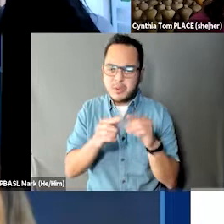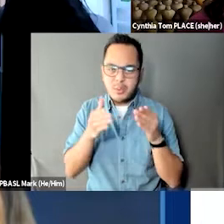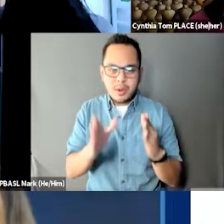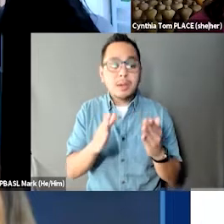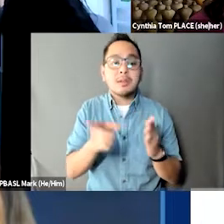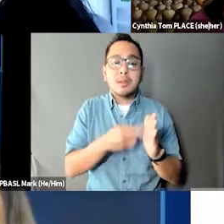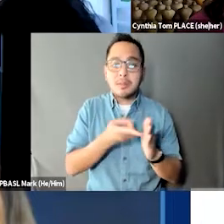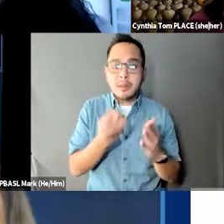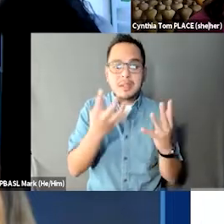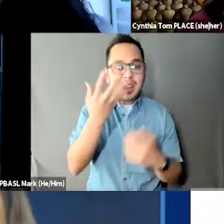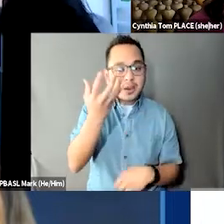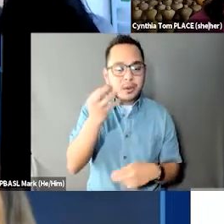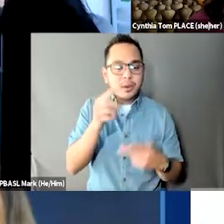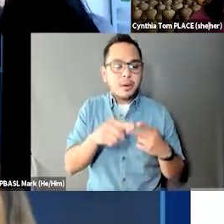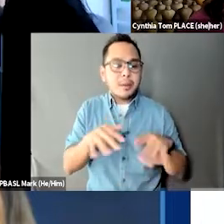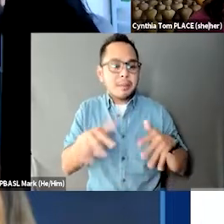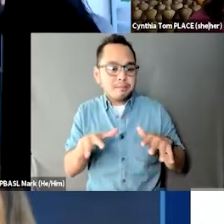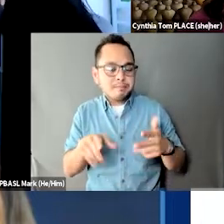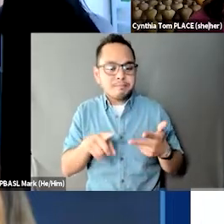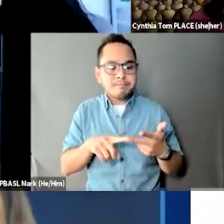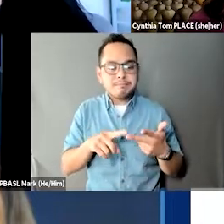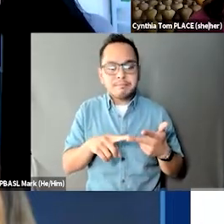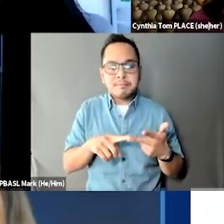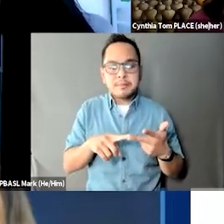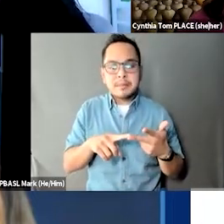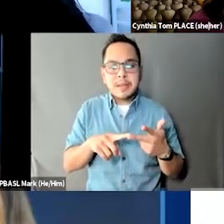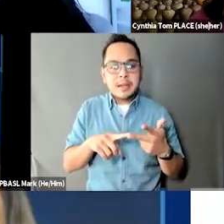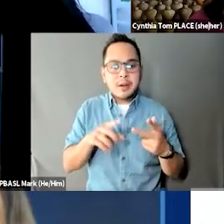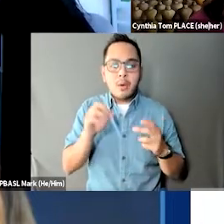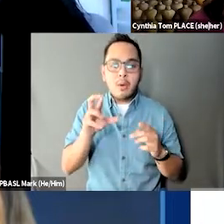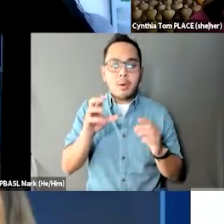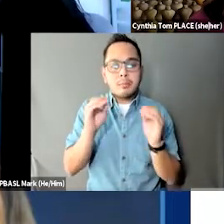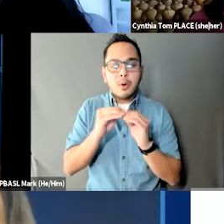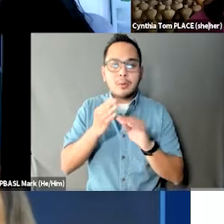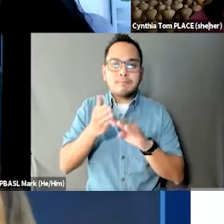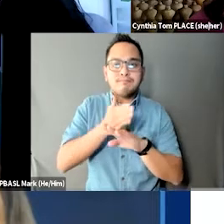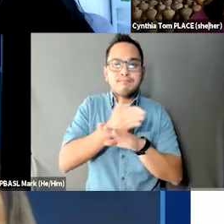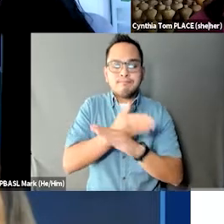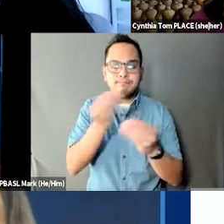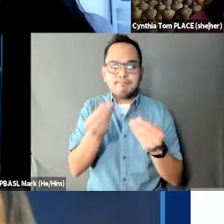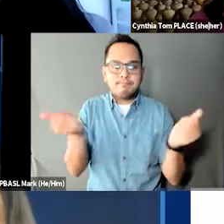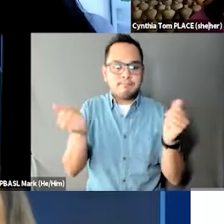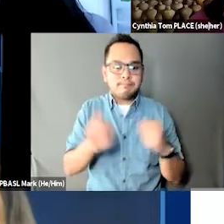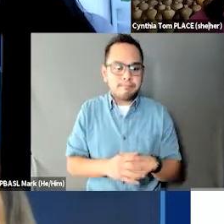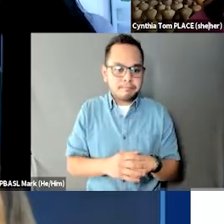come in the form of panic, anxiety, and a quest for perfection.